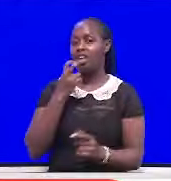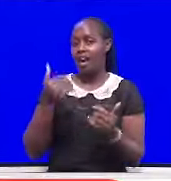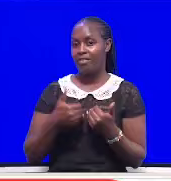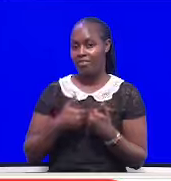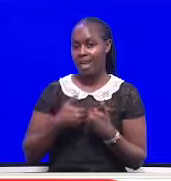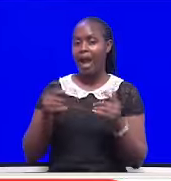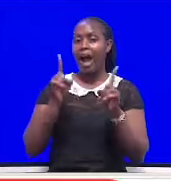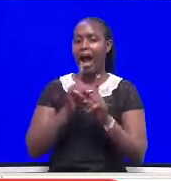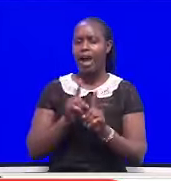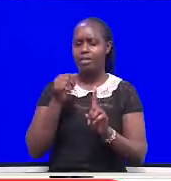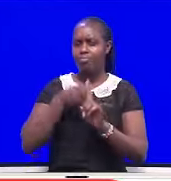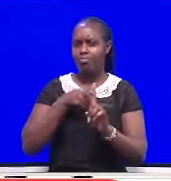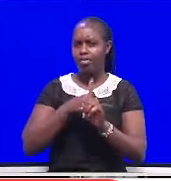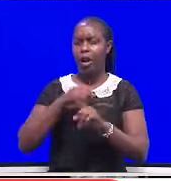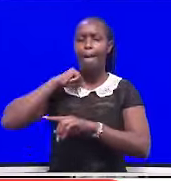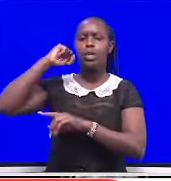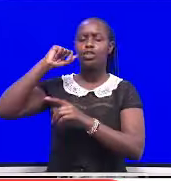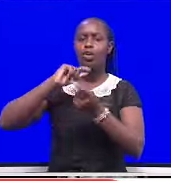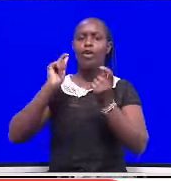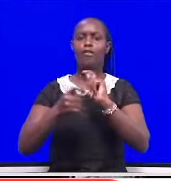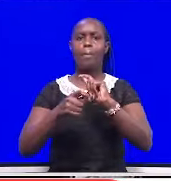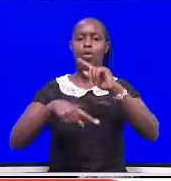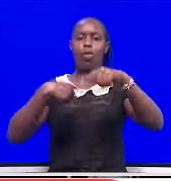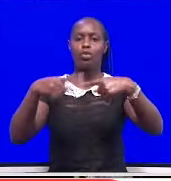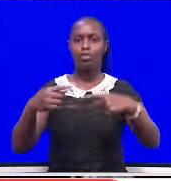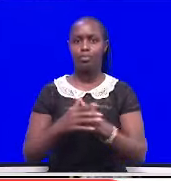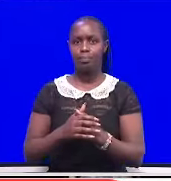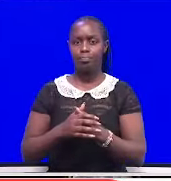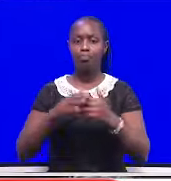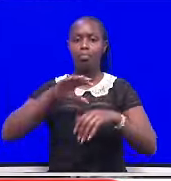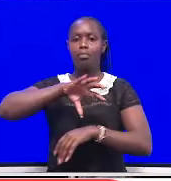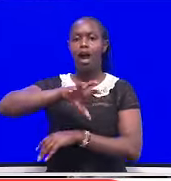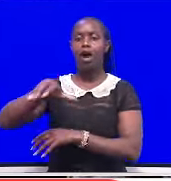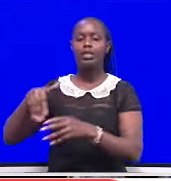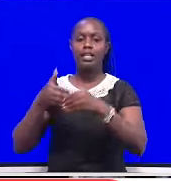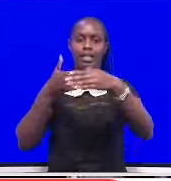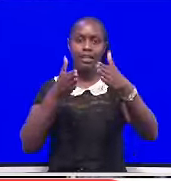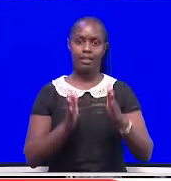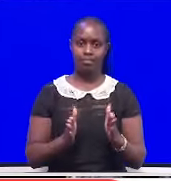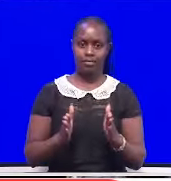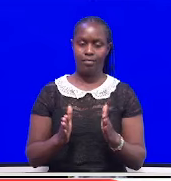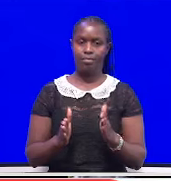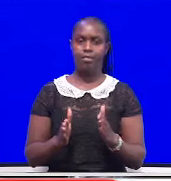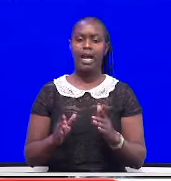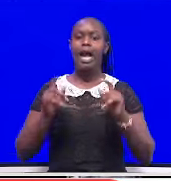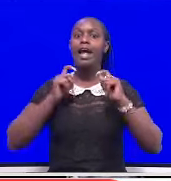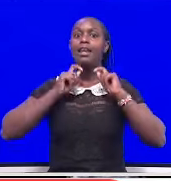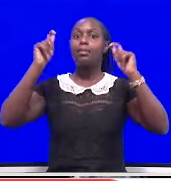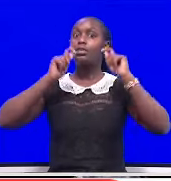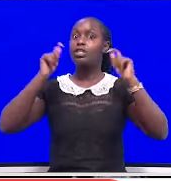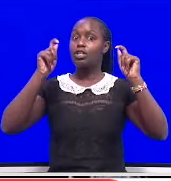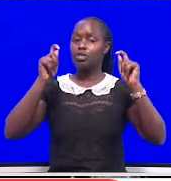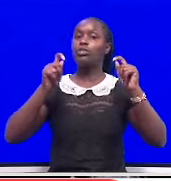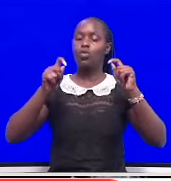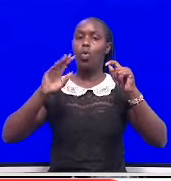their push for political reforms continue. Wale viongozi wetu katika county government, this demonstration is trickling